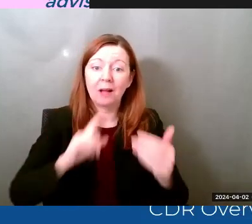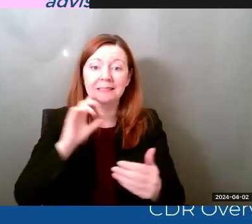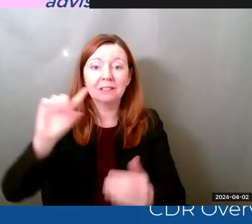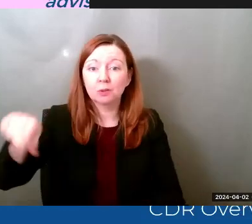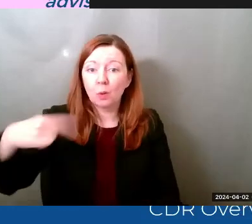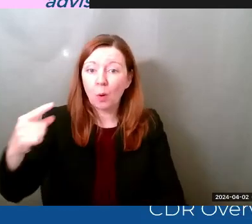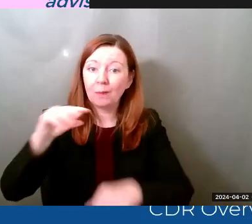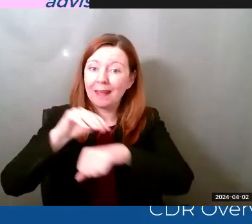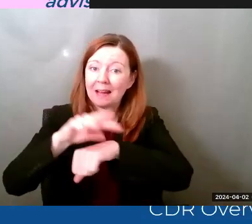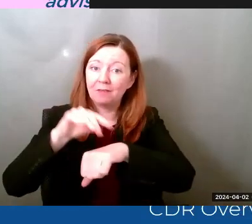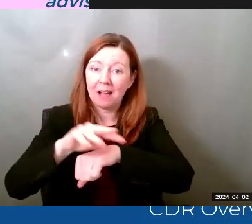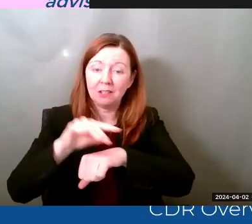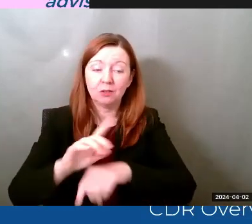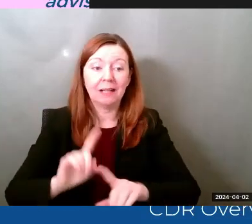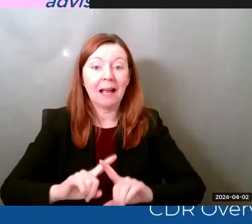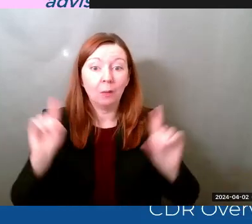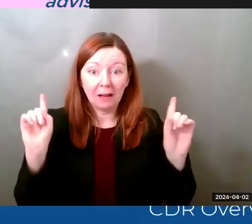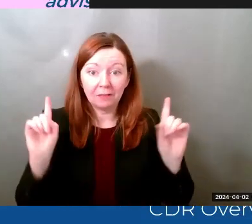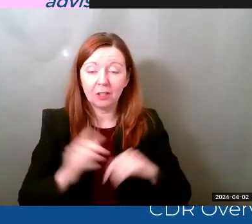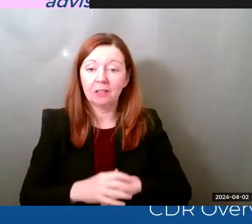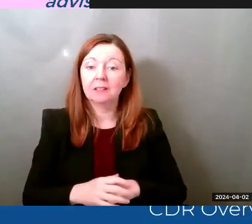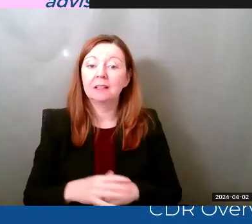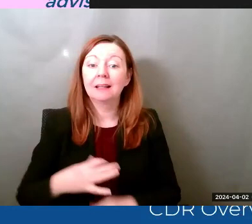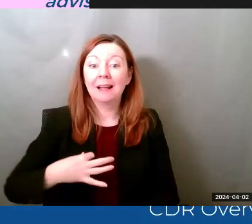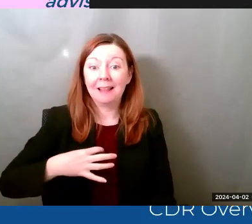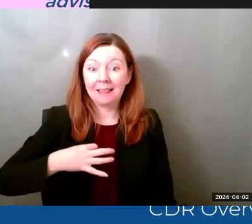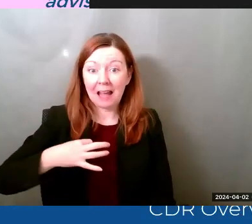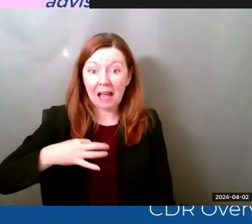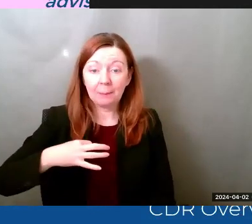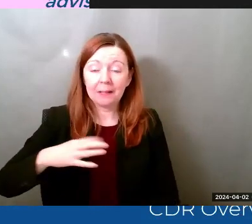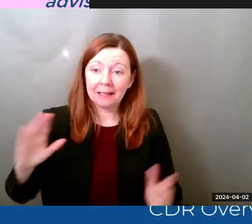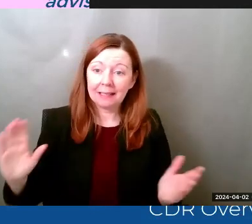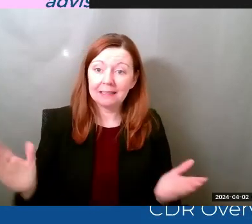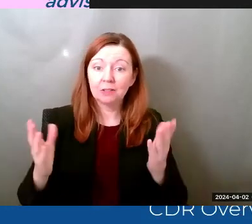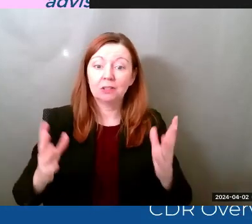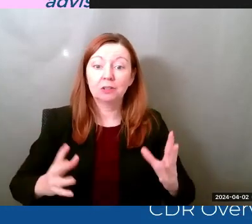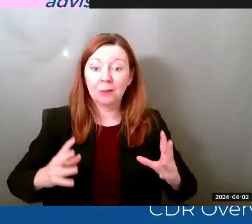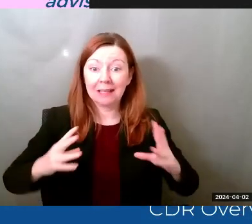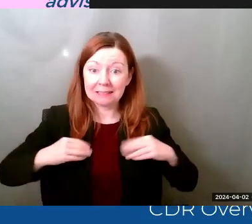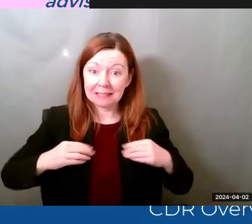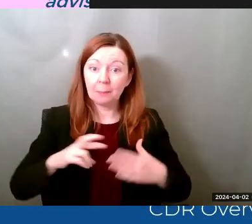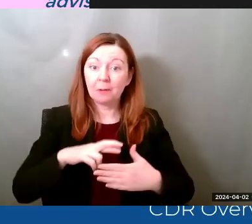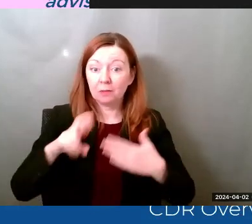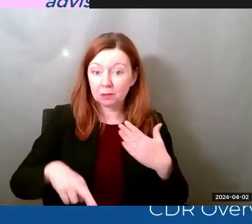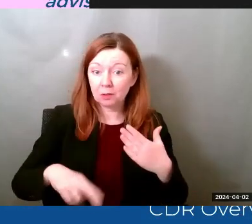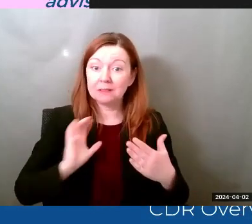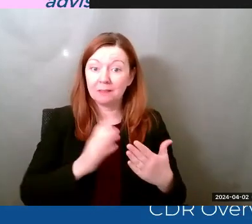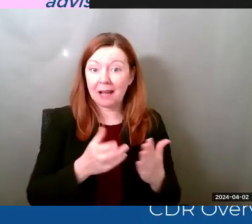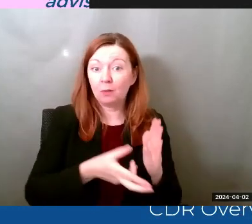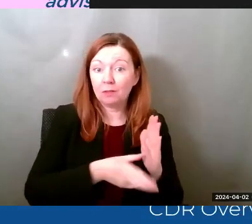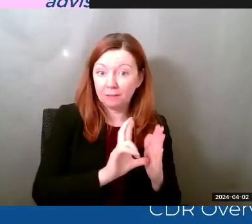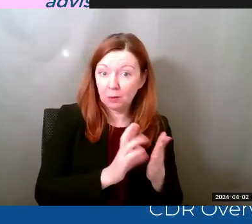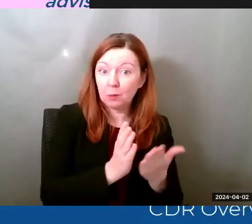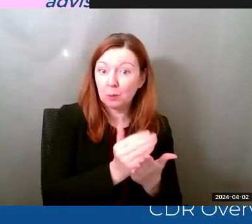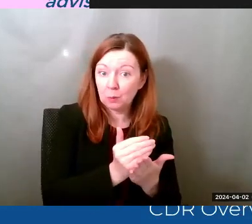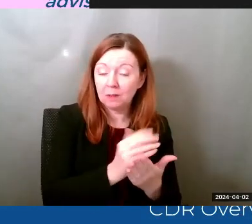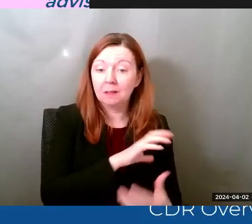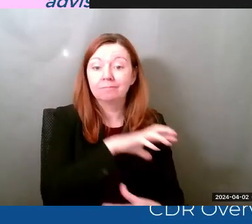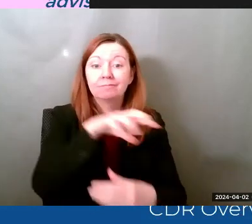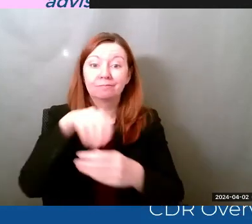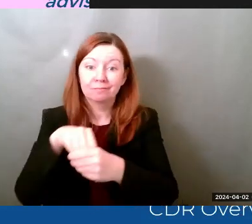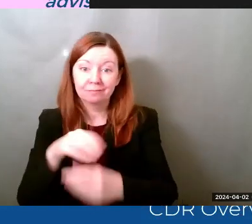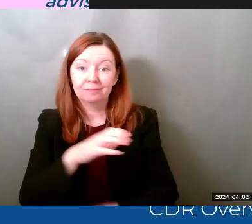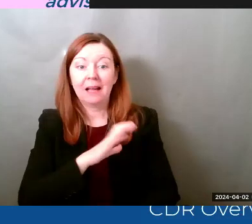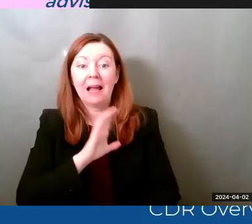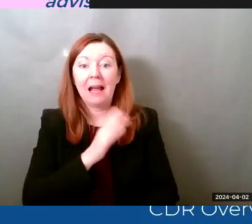only. However, the applicant is encouraged to accept the results of the review and incorporate the